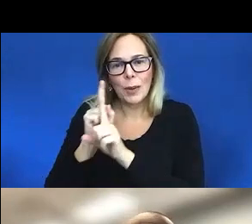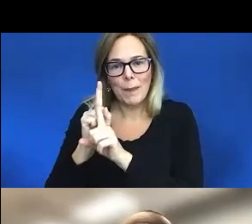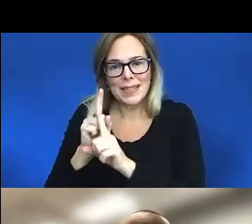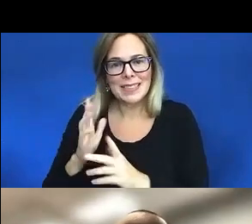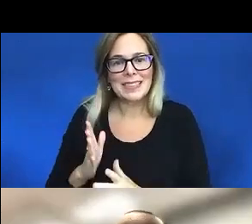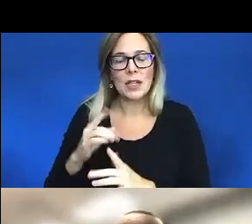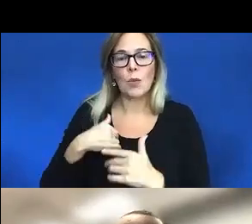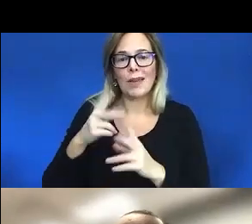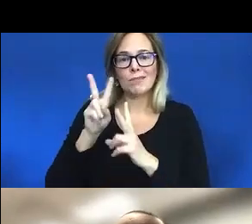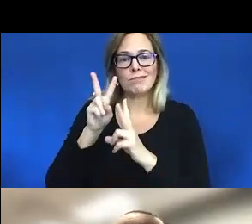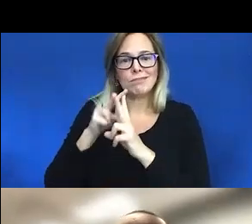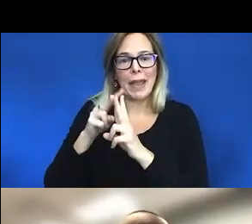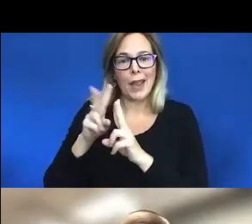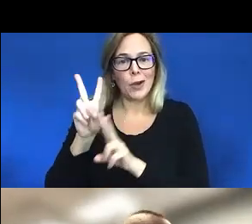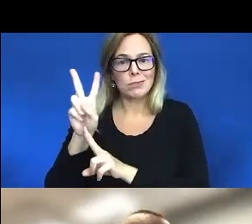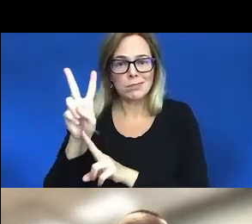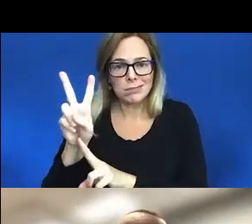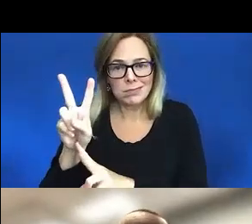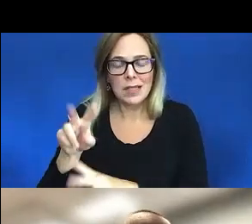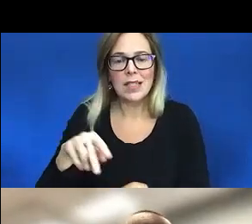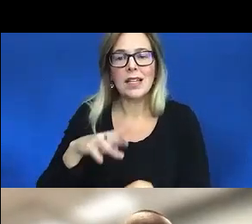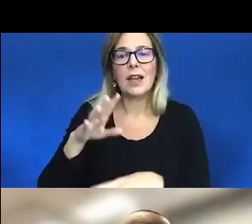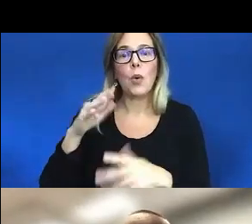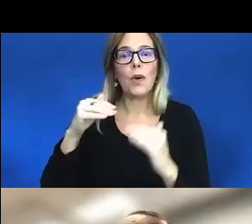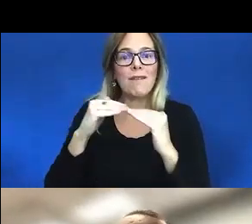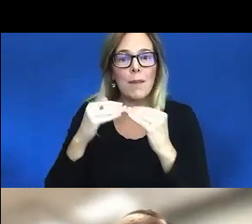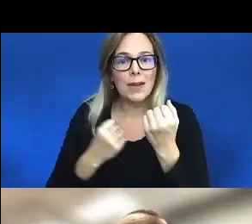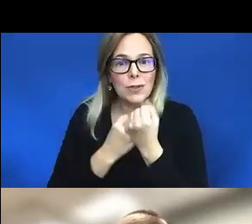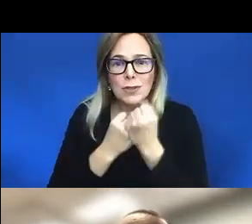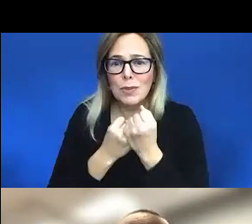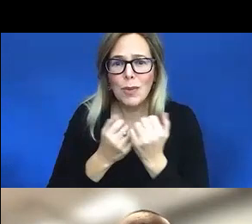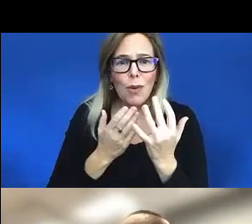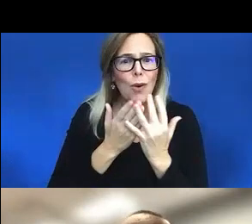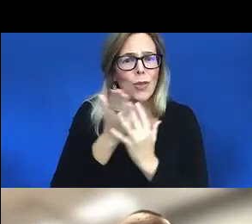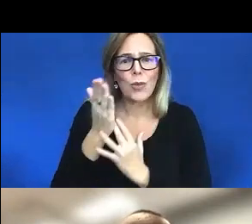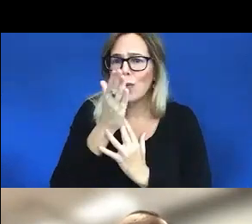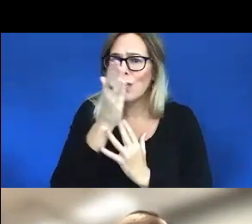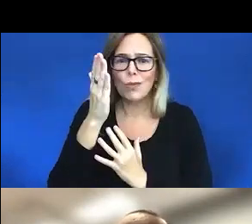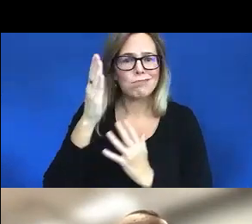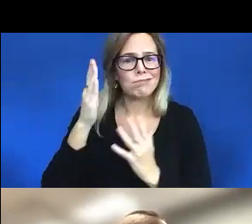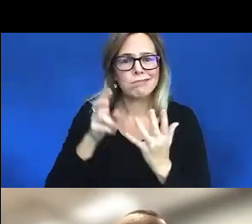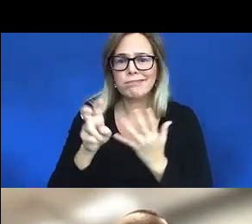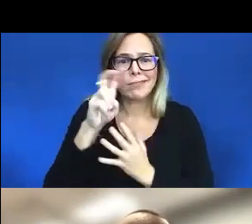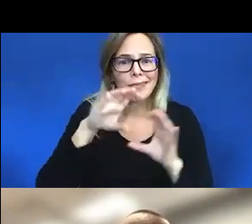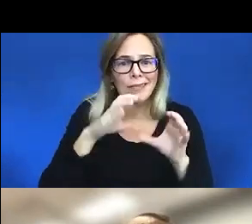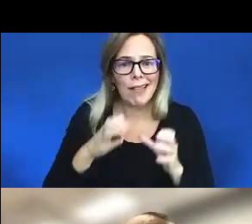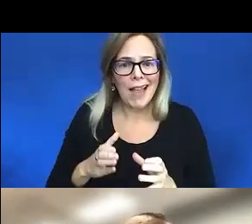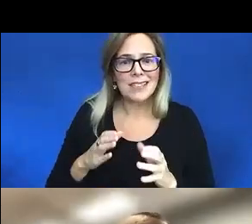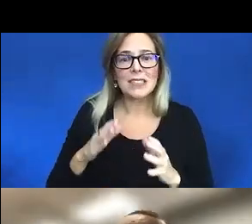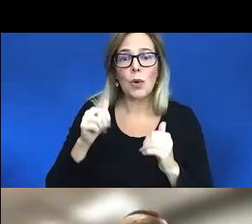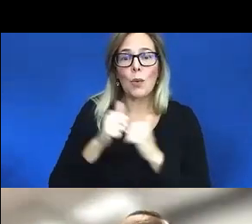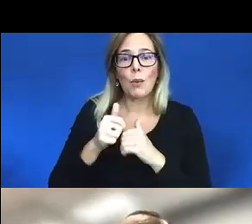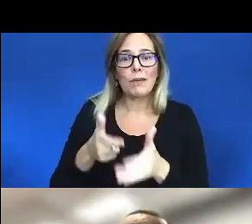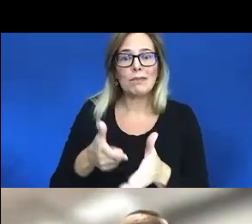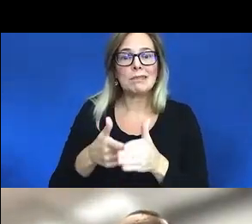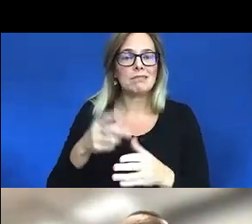students beginning in their clinical tracks. We have peer support through all of the classes with on-demand support via email and programs